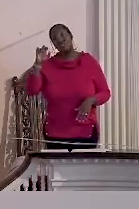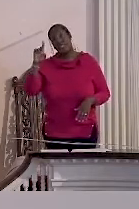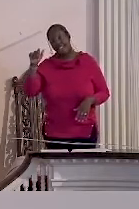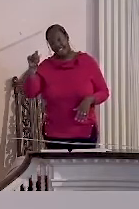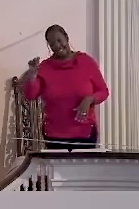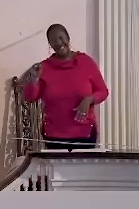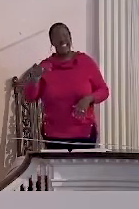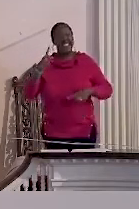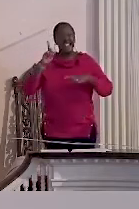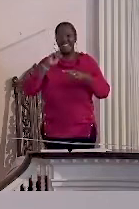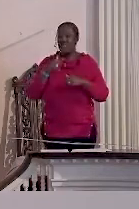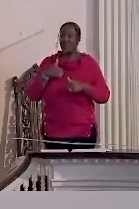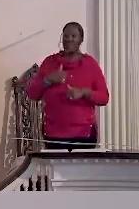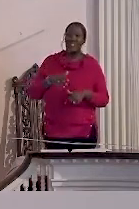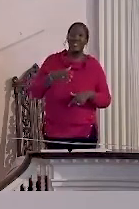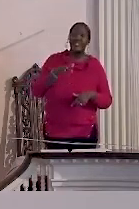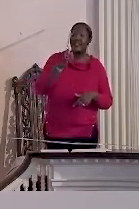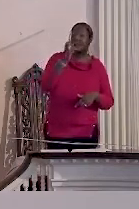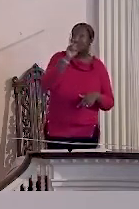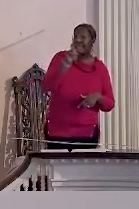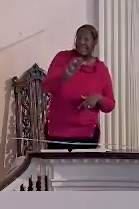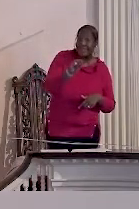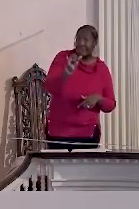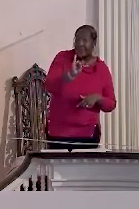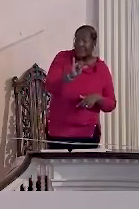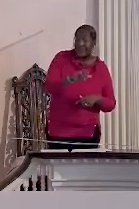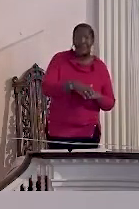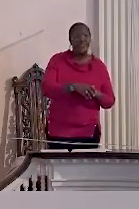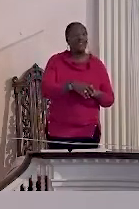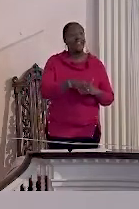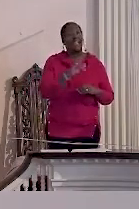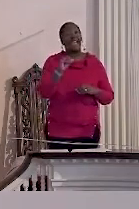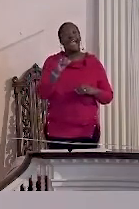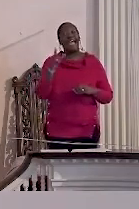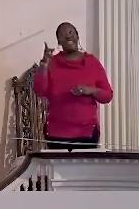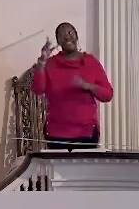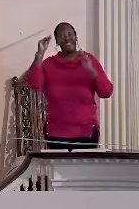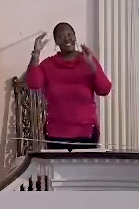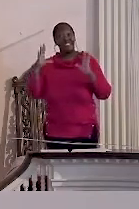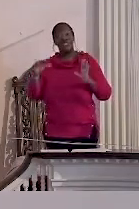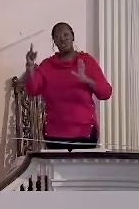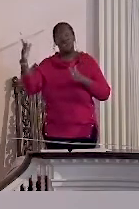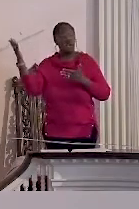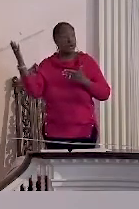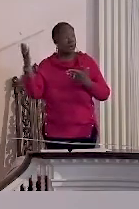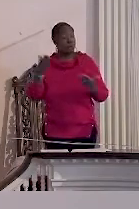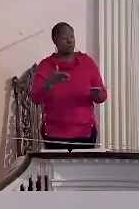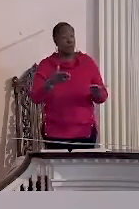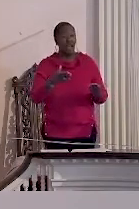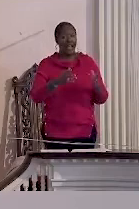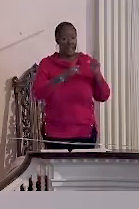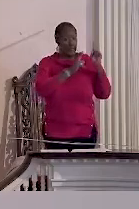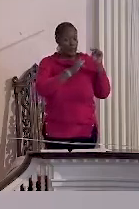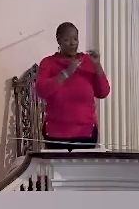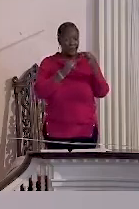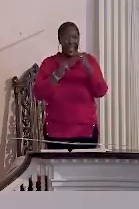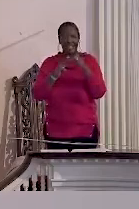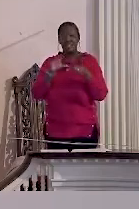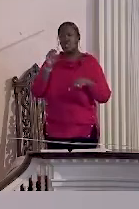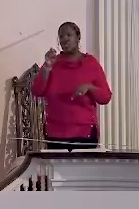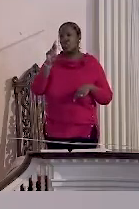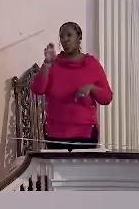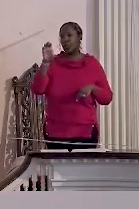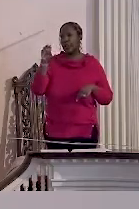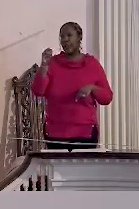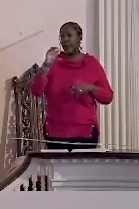There were Friday cheese pizzas too, and Mr. James Dixon brought the little packages of Oreos that